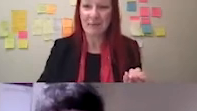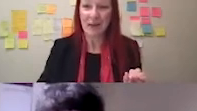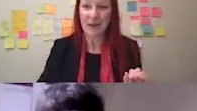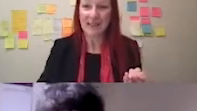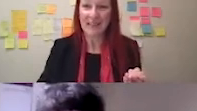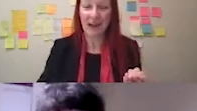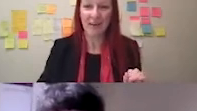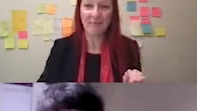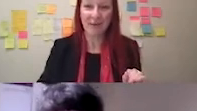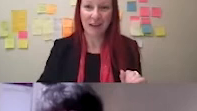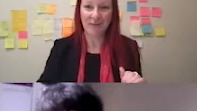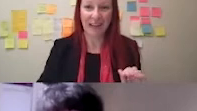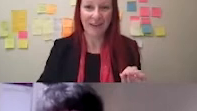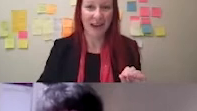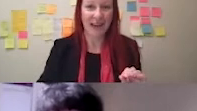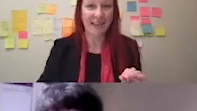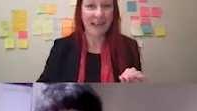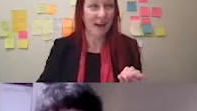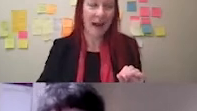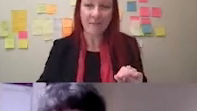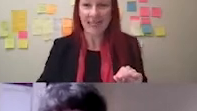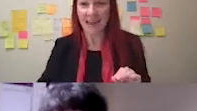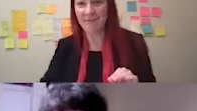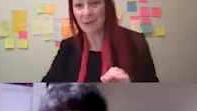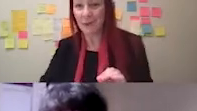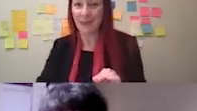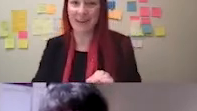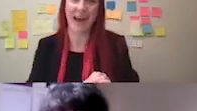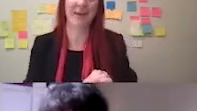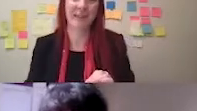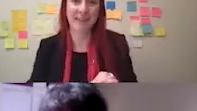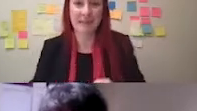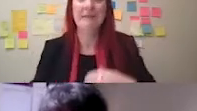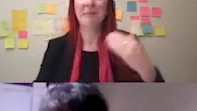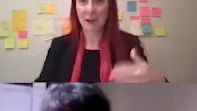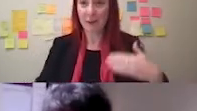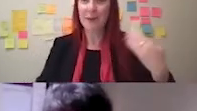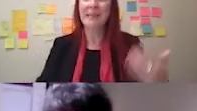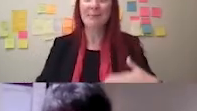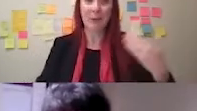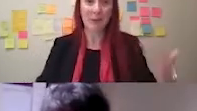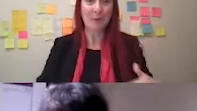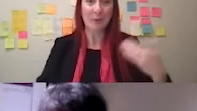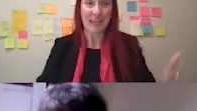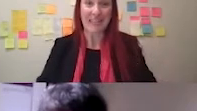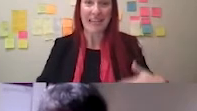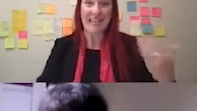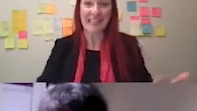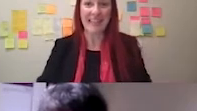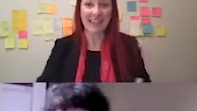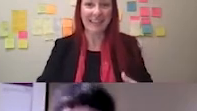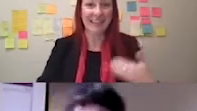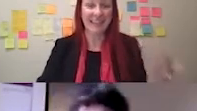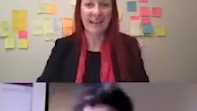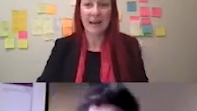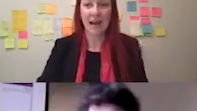teapots because I have my favorite cafes and I might be there for 2 or 3 hours. And of course, there's multiple green